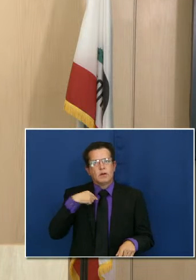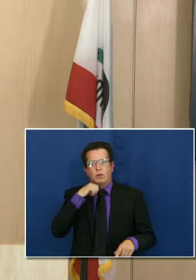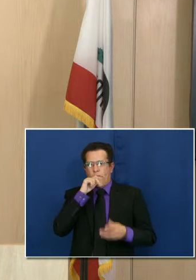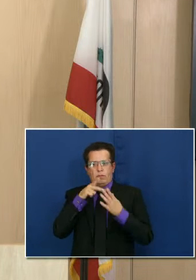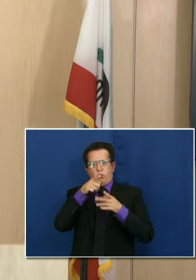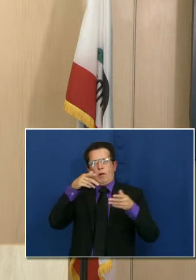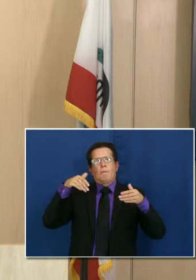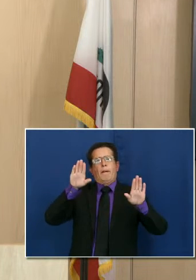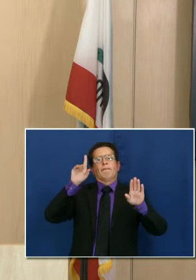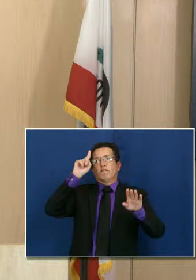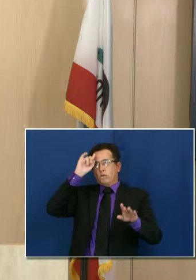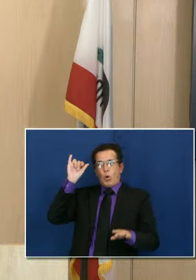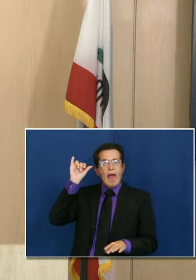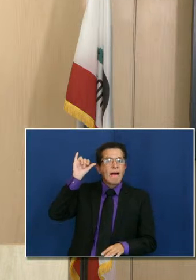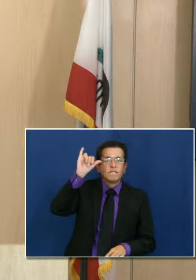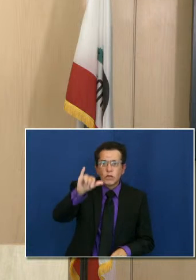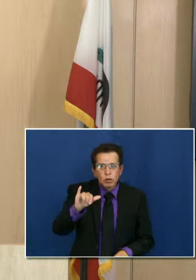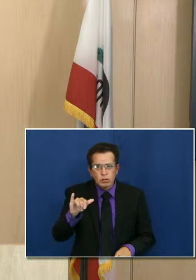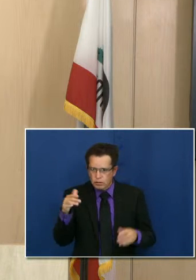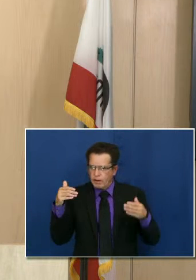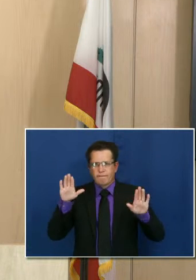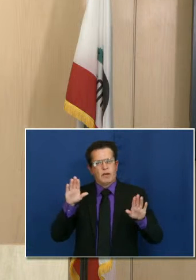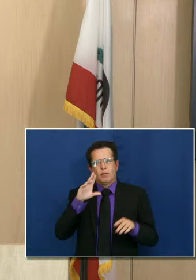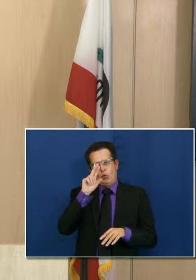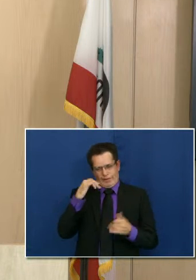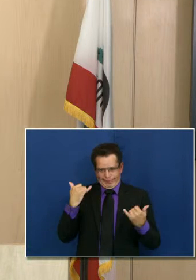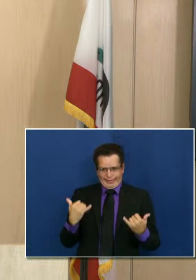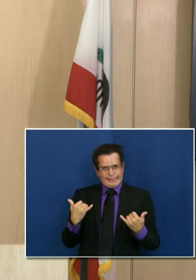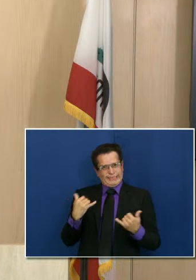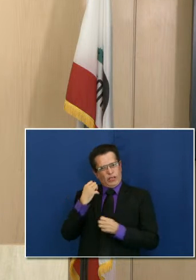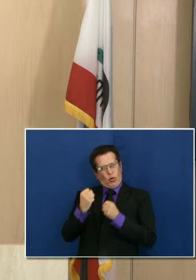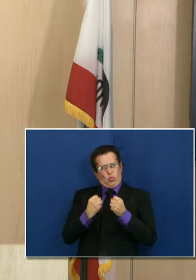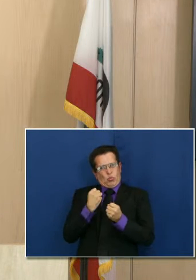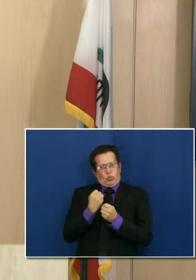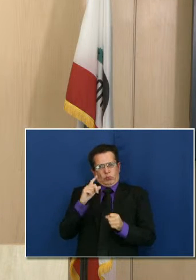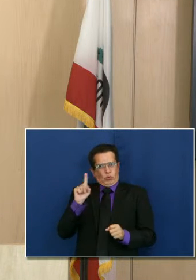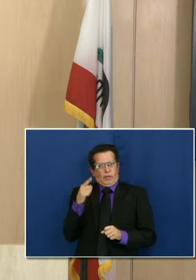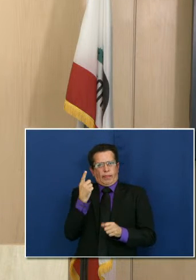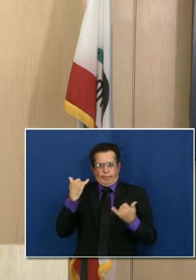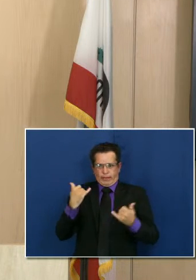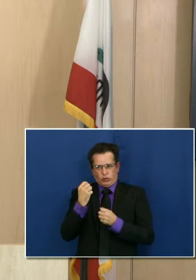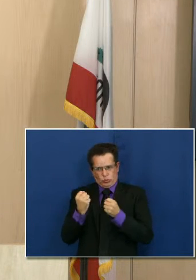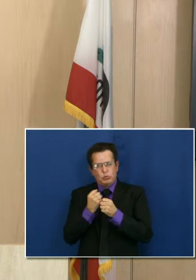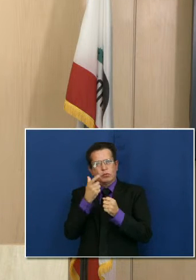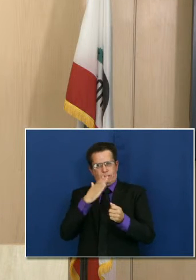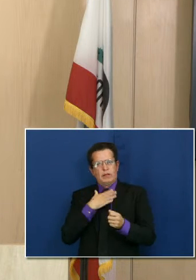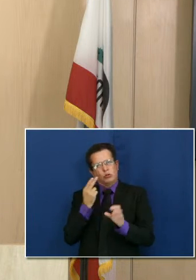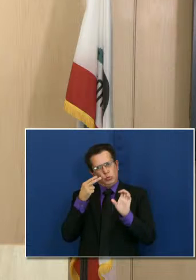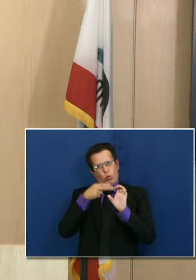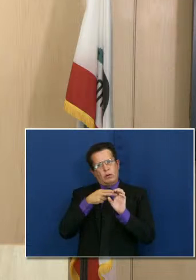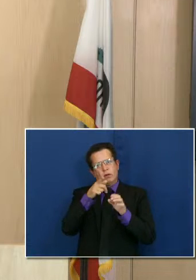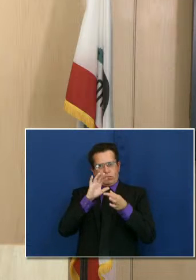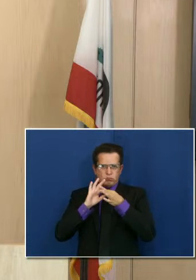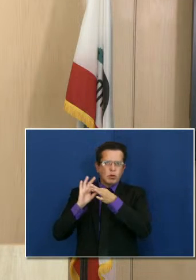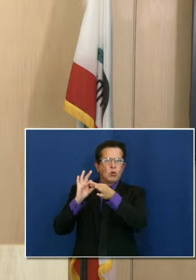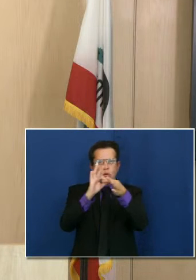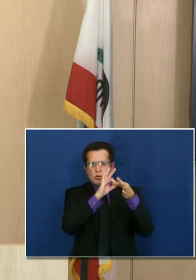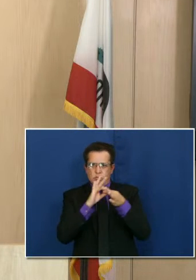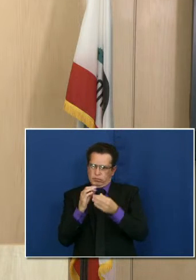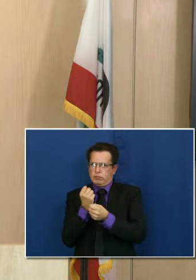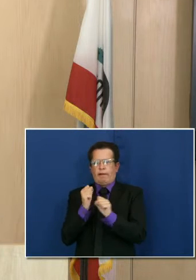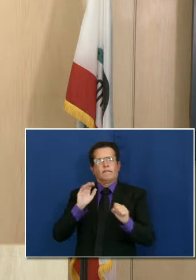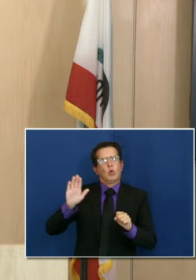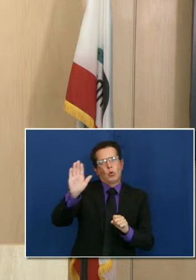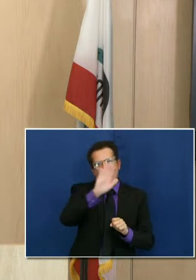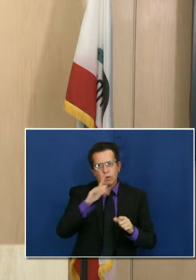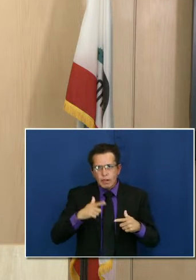holiday forever. We're asking San Diegans for this holiday season to please join us out of a commitment to preserve life,